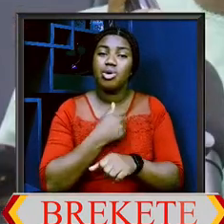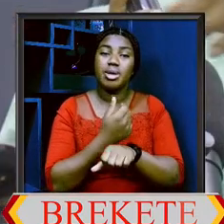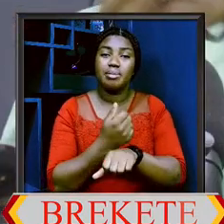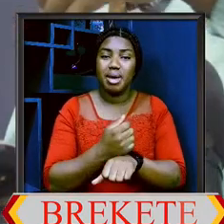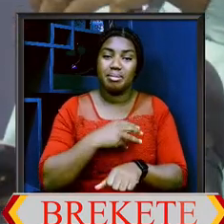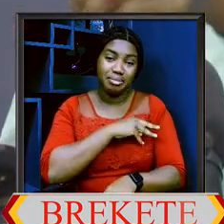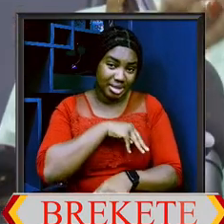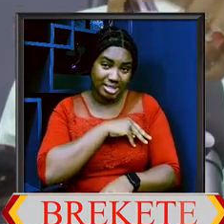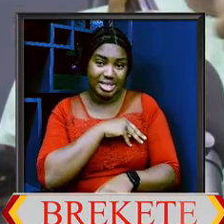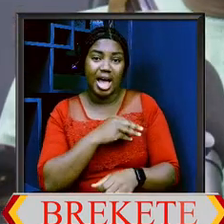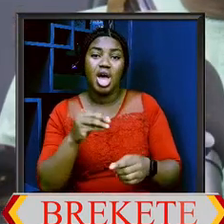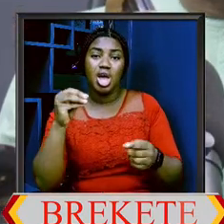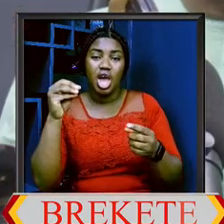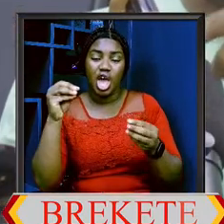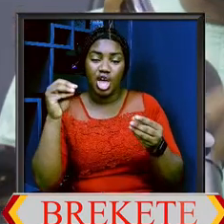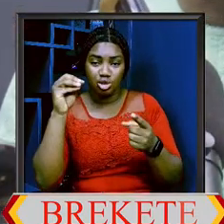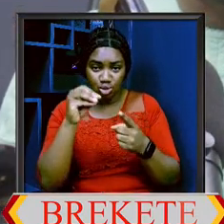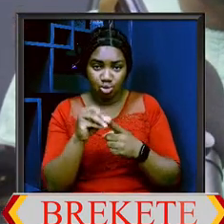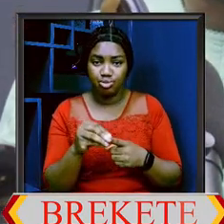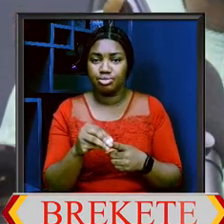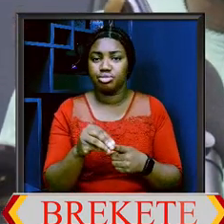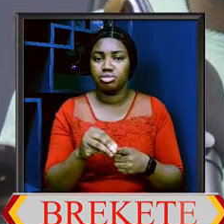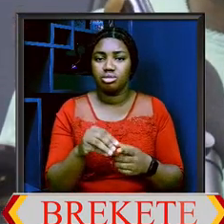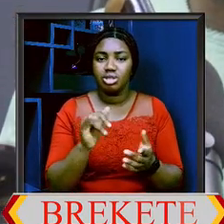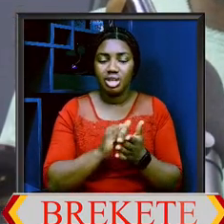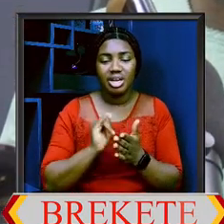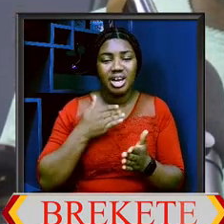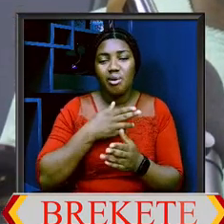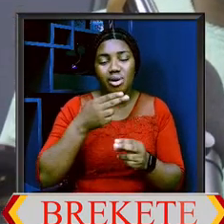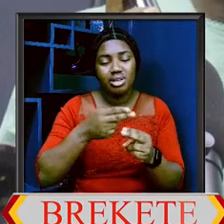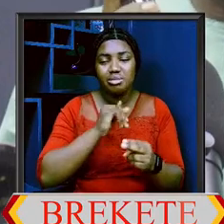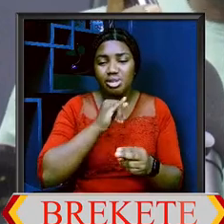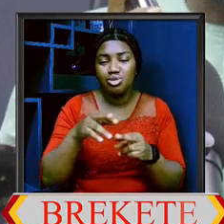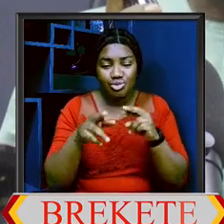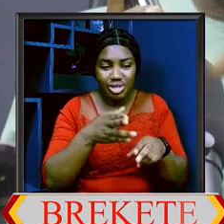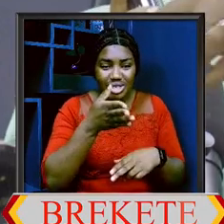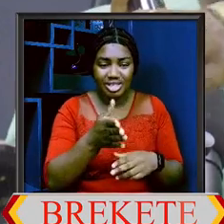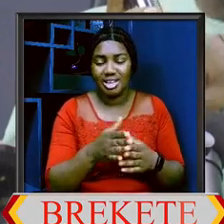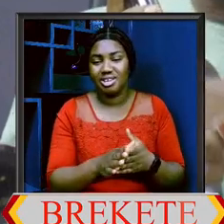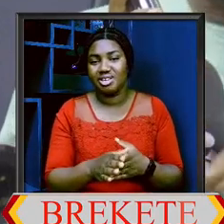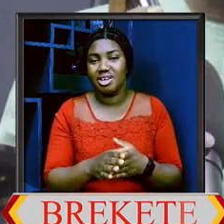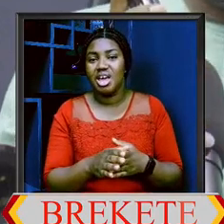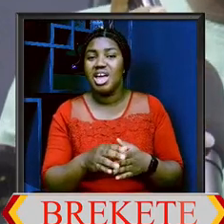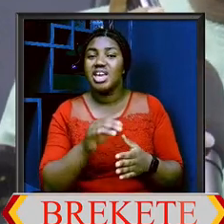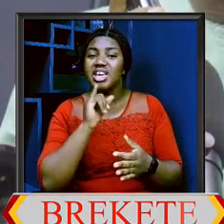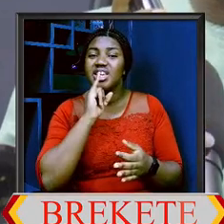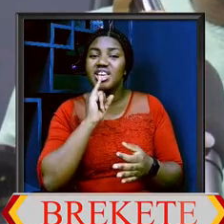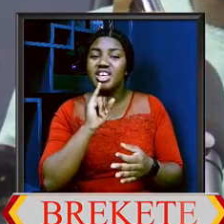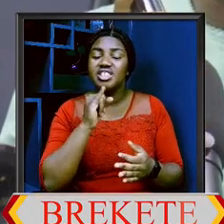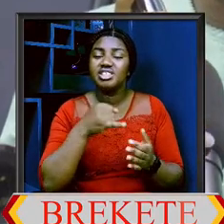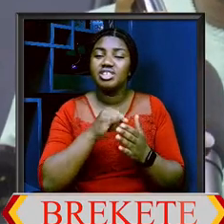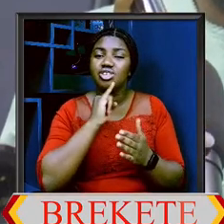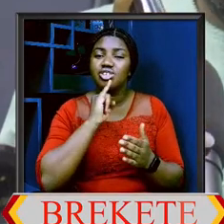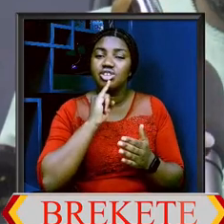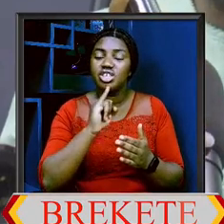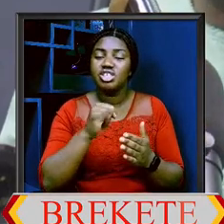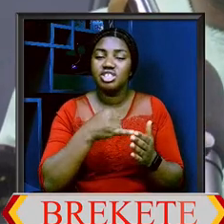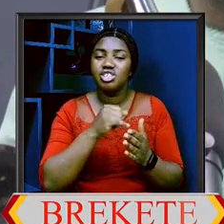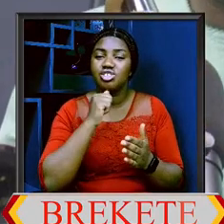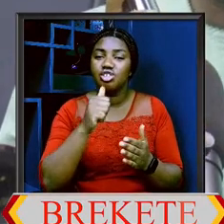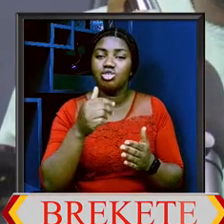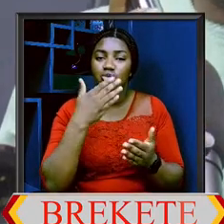there Minister before we come no be another Minister yes sir don't be the good way the minister do we they talk so yes